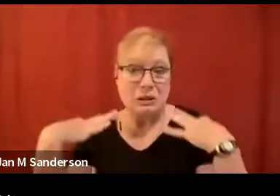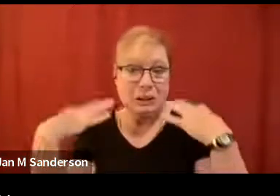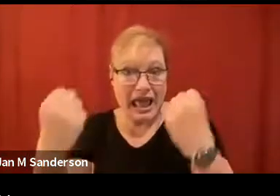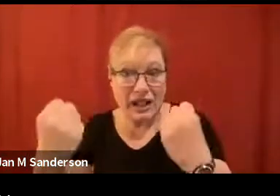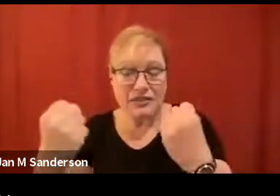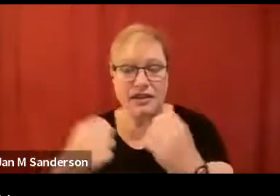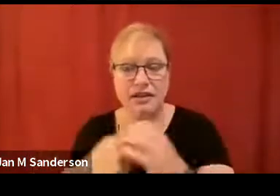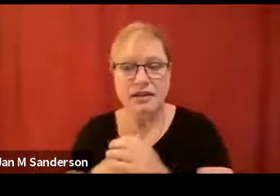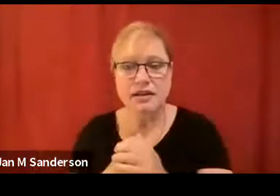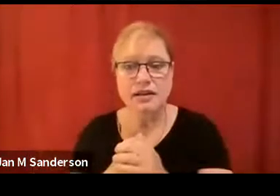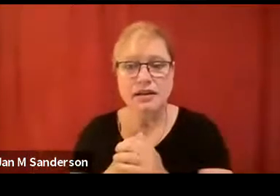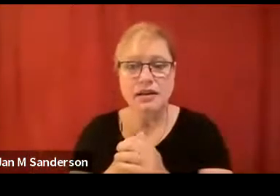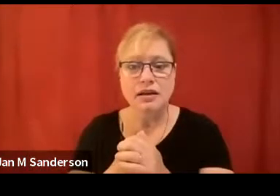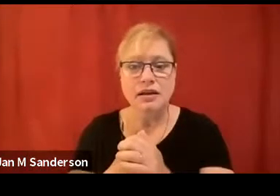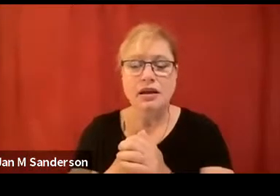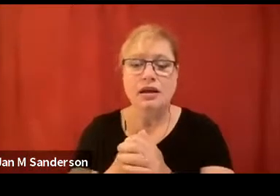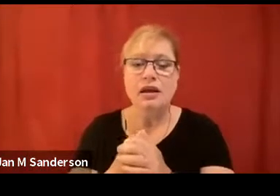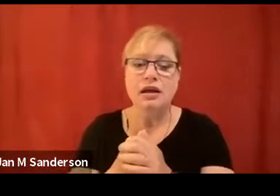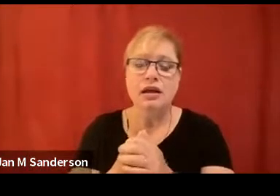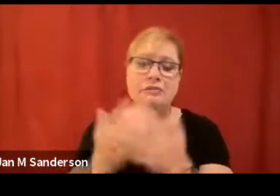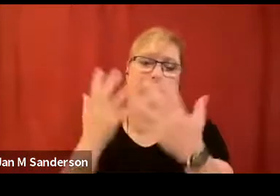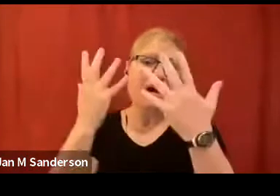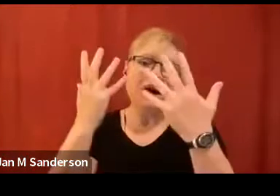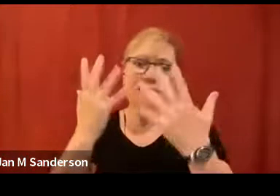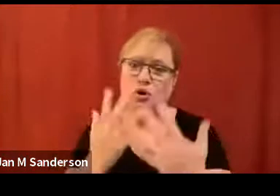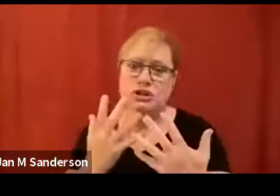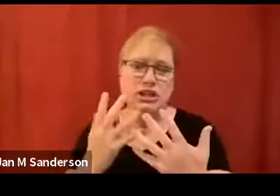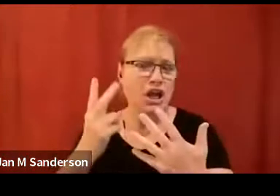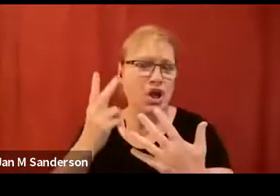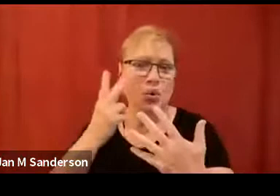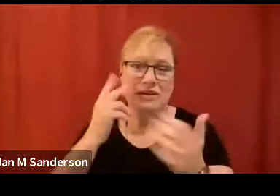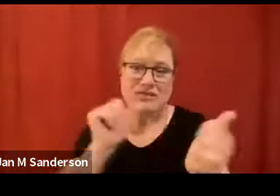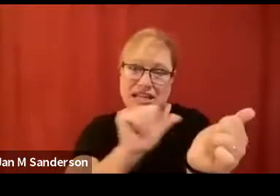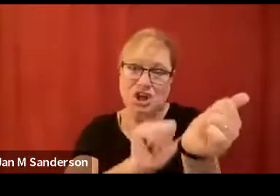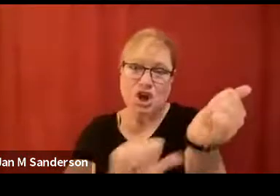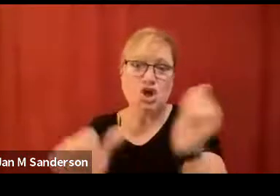have seen, unfortunately, suicide rates,